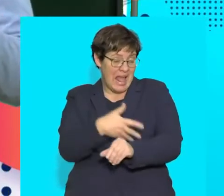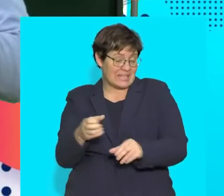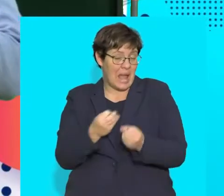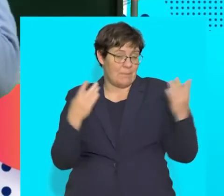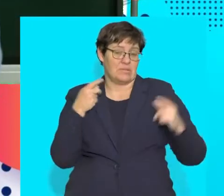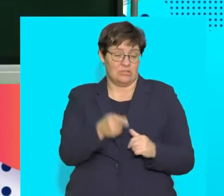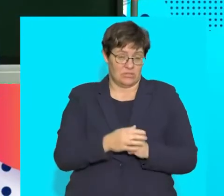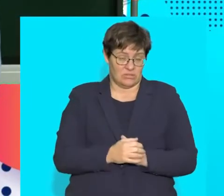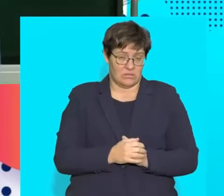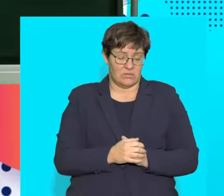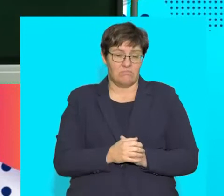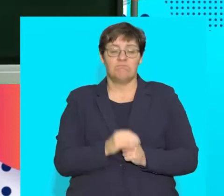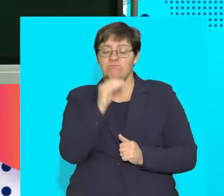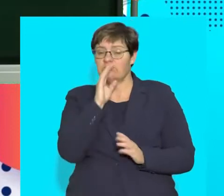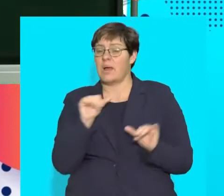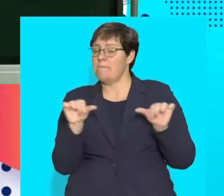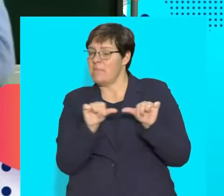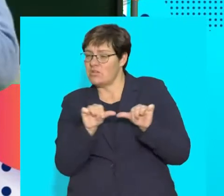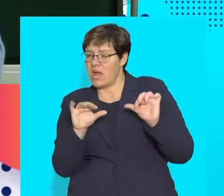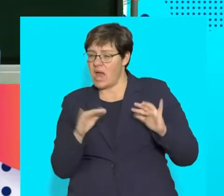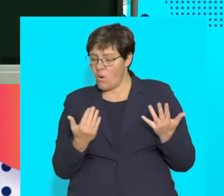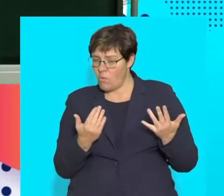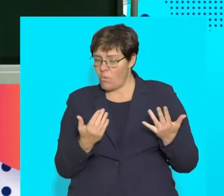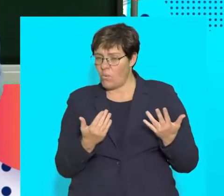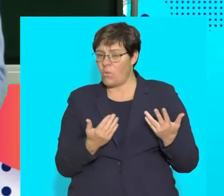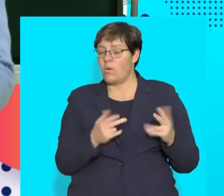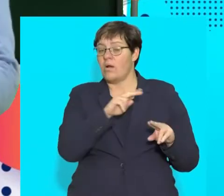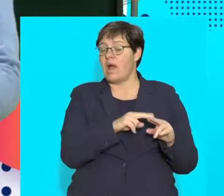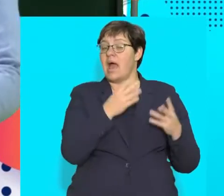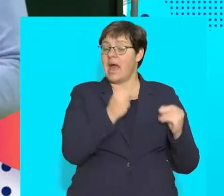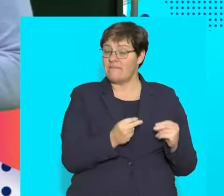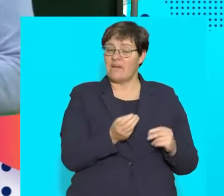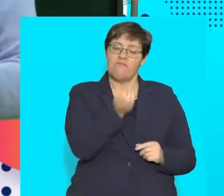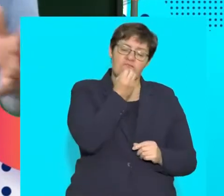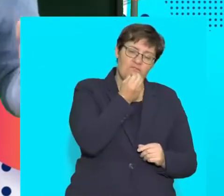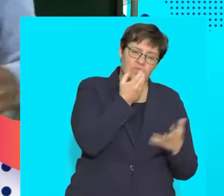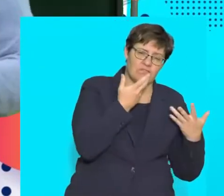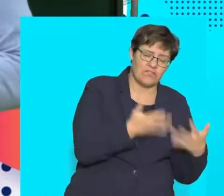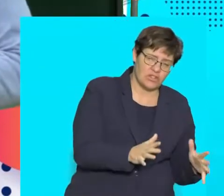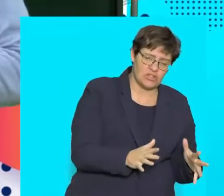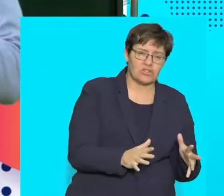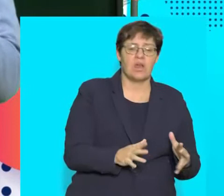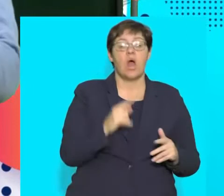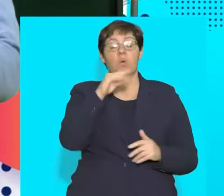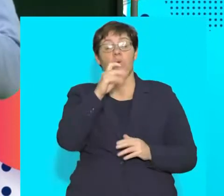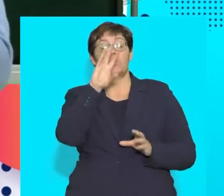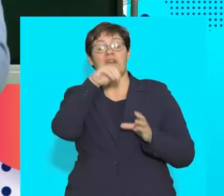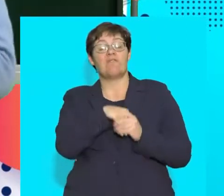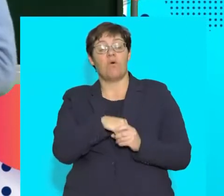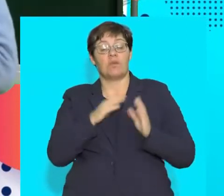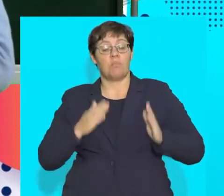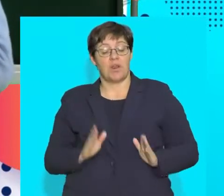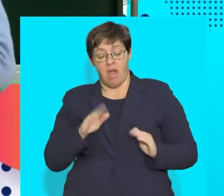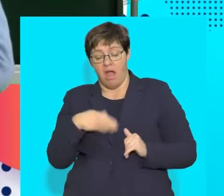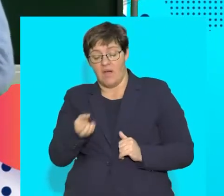often is measured depending on when an individual has had a meal and the level of glucose in their body after